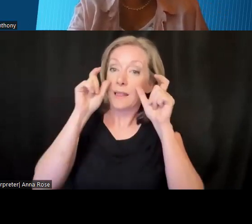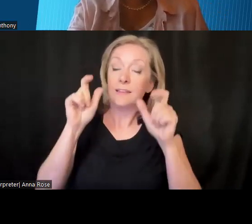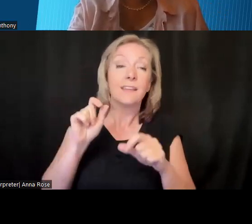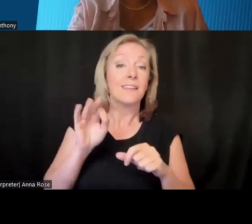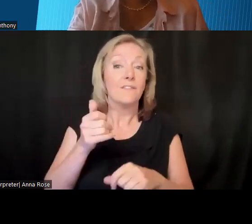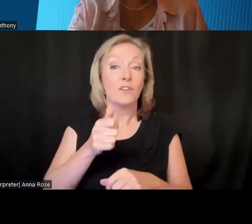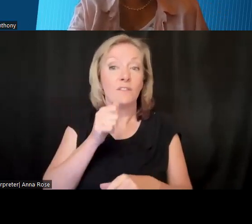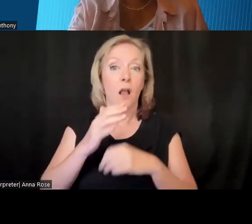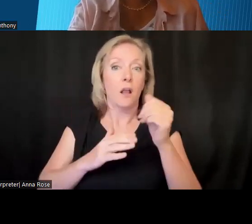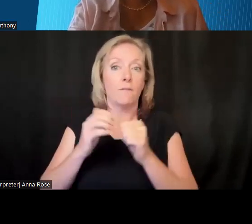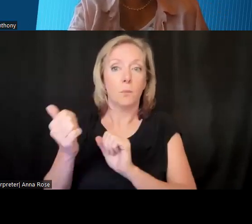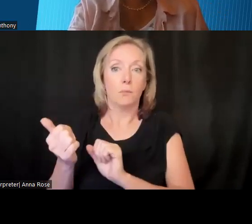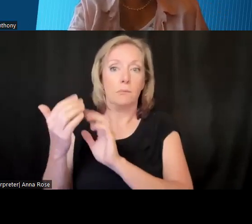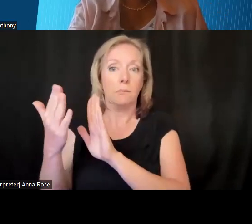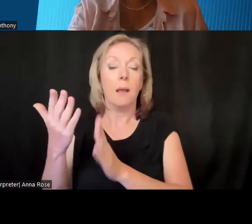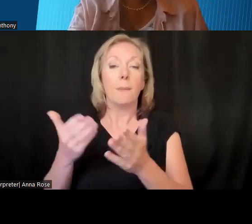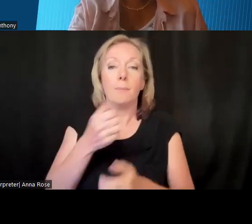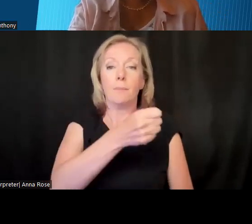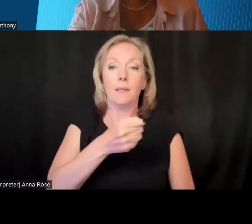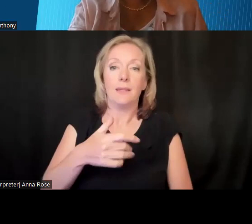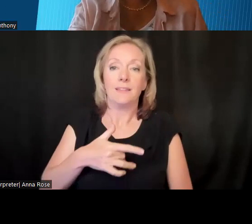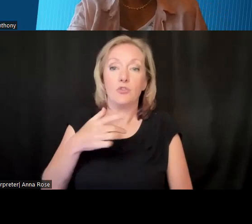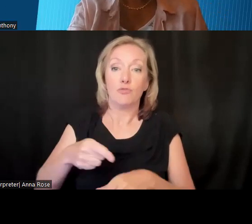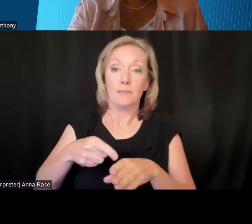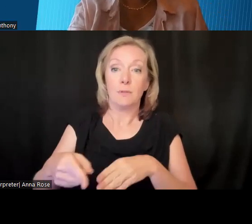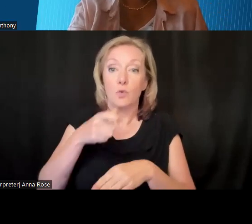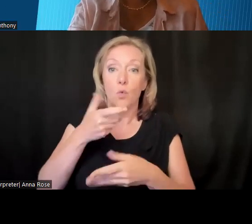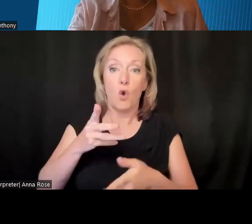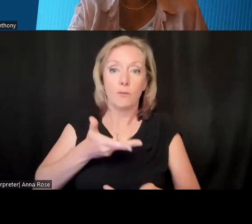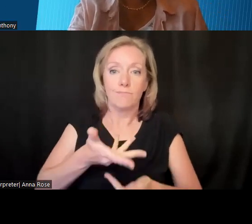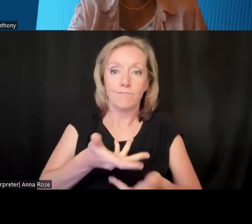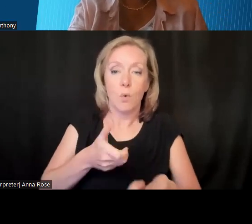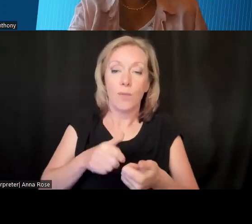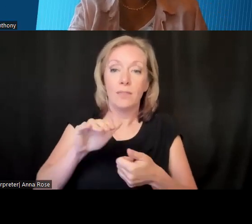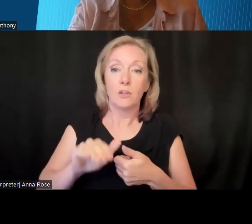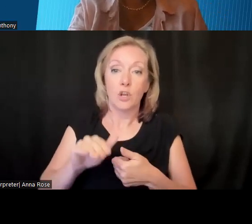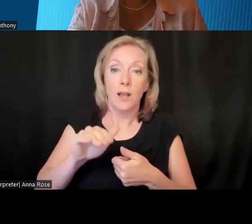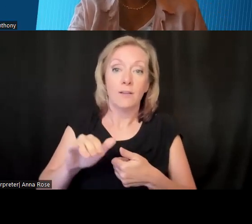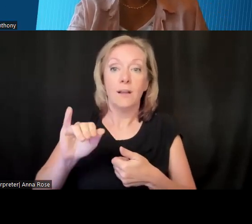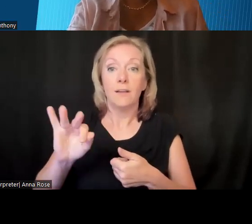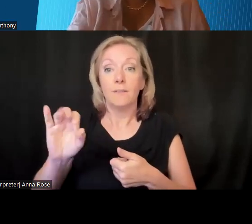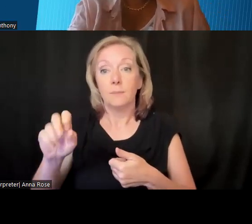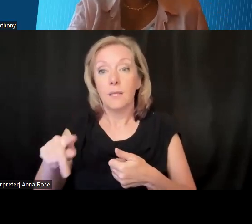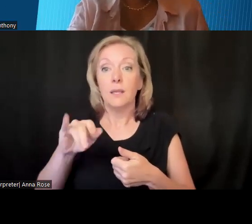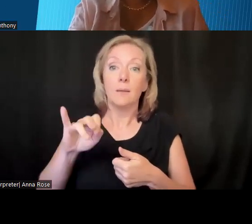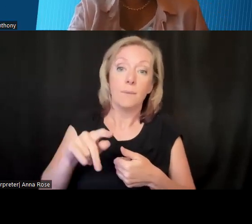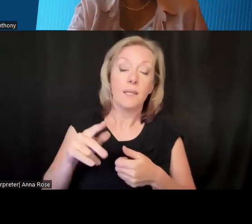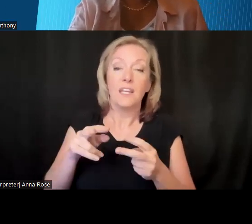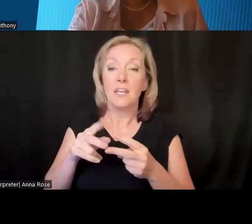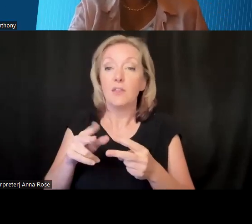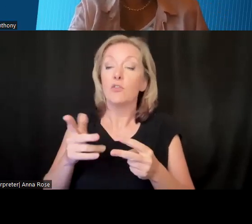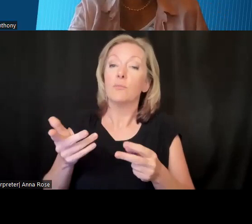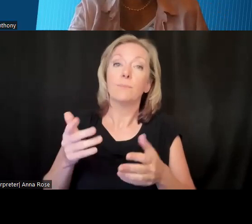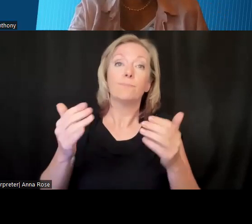may be where you pull in your sensory specialist working with the kid, either on an IFSP or an IEP. And then again, does the kid